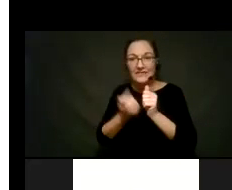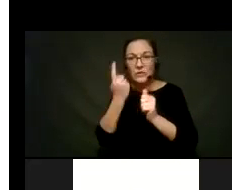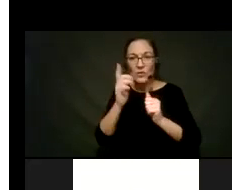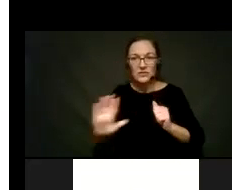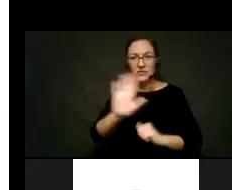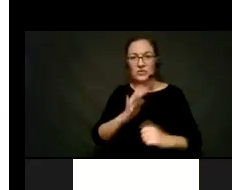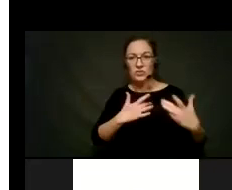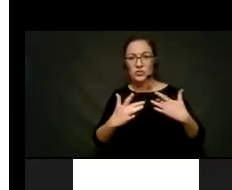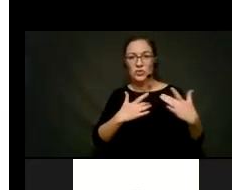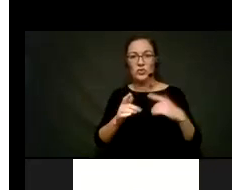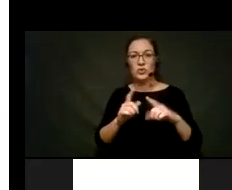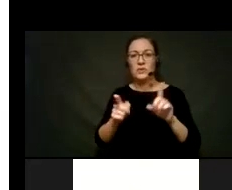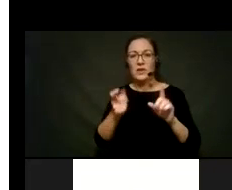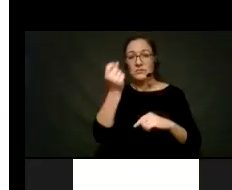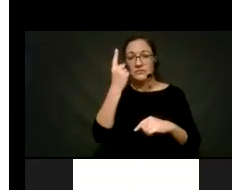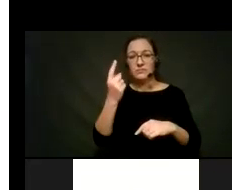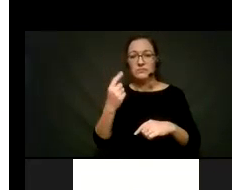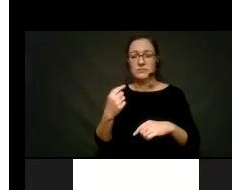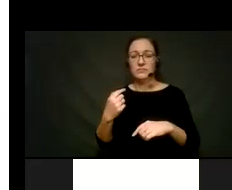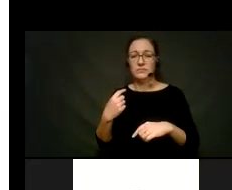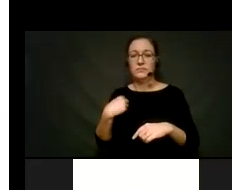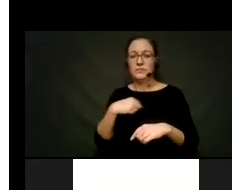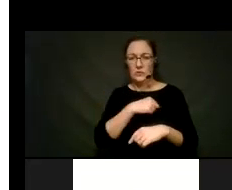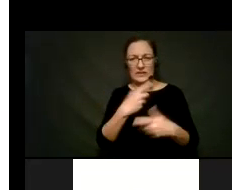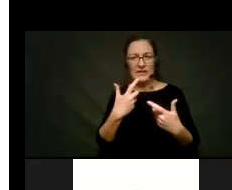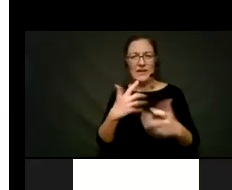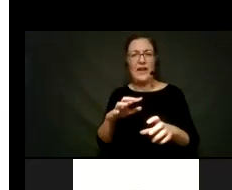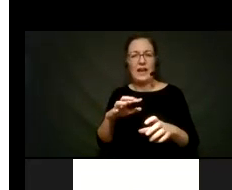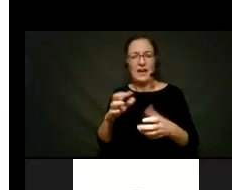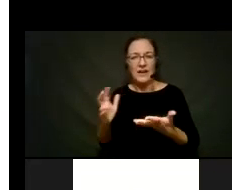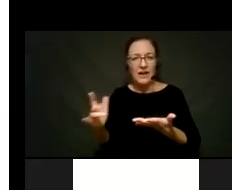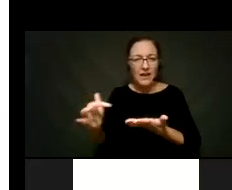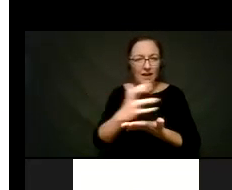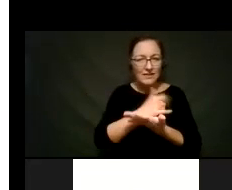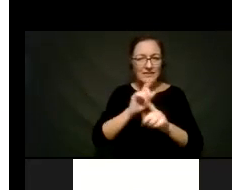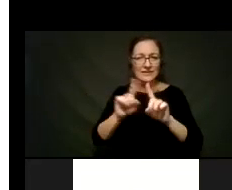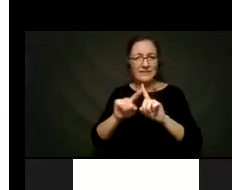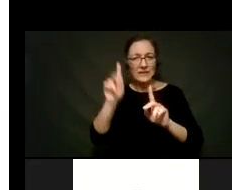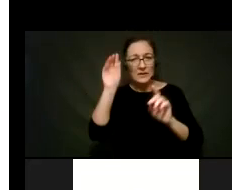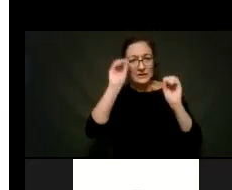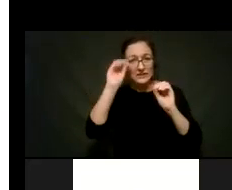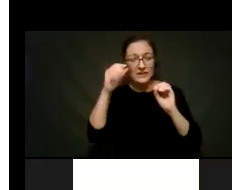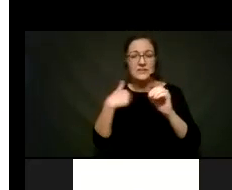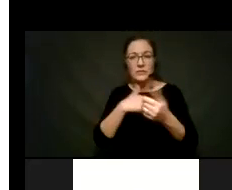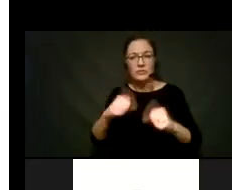we have incorporated those and we are aware of them, and we are working to ensure that they are